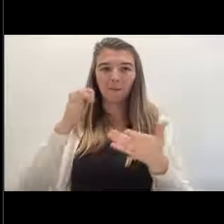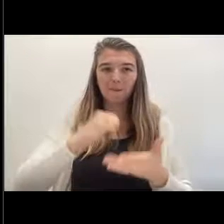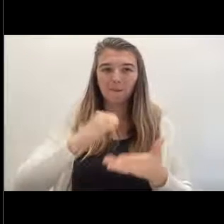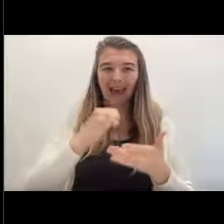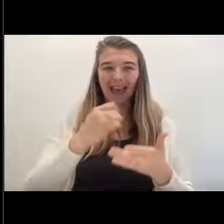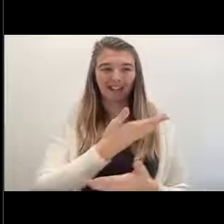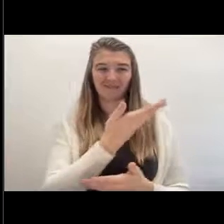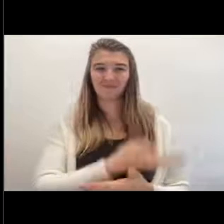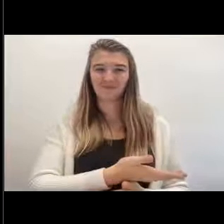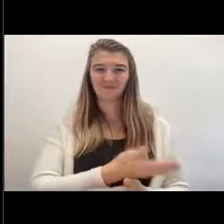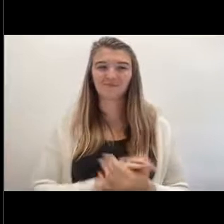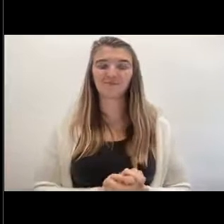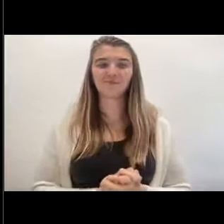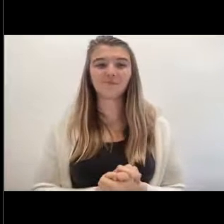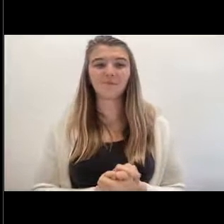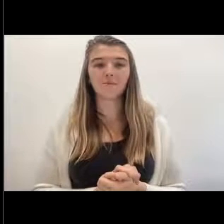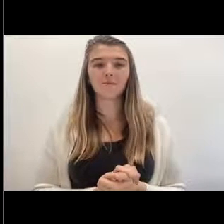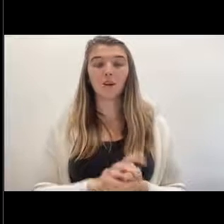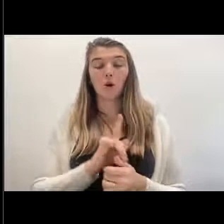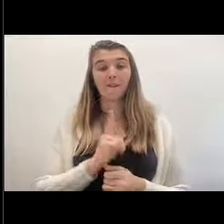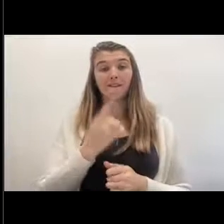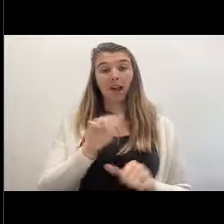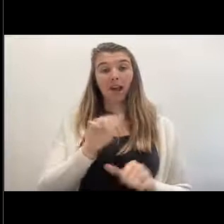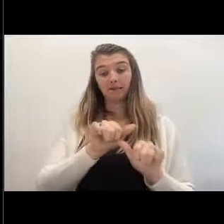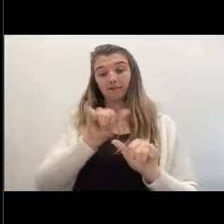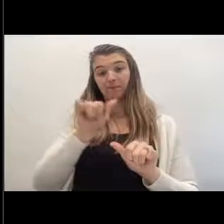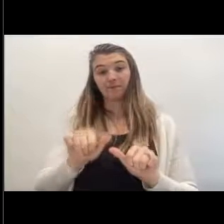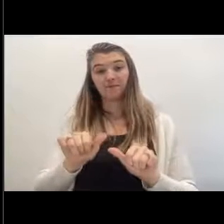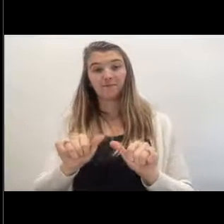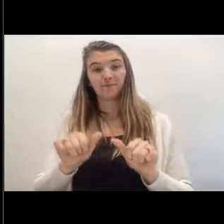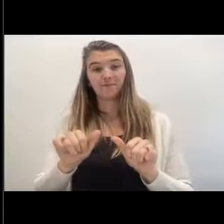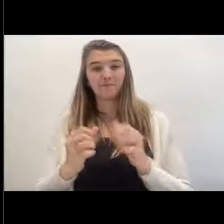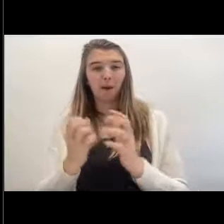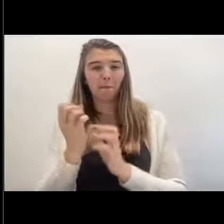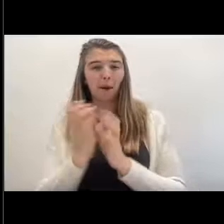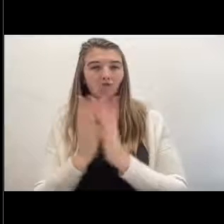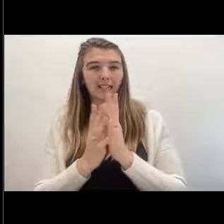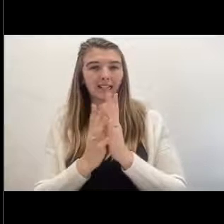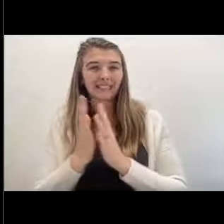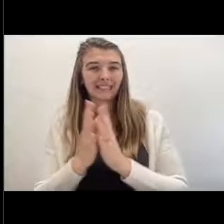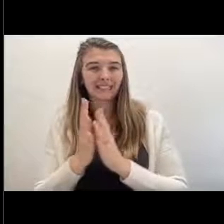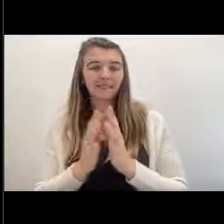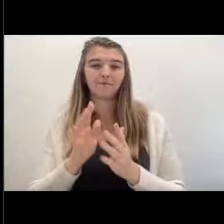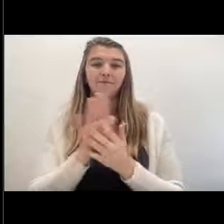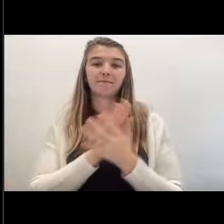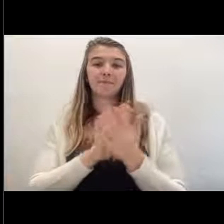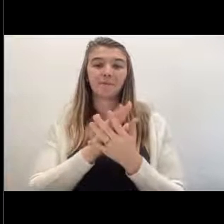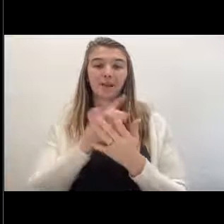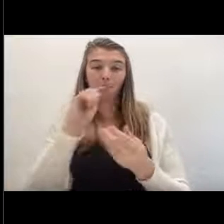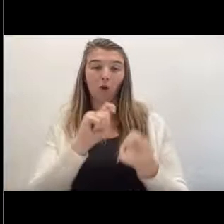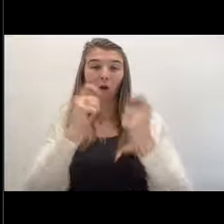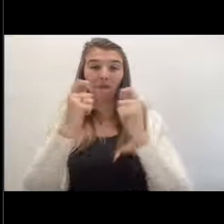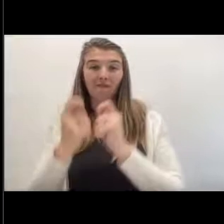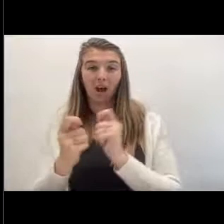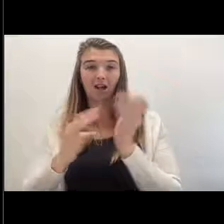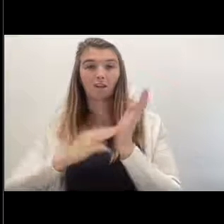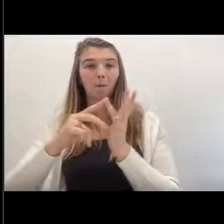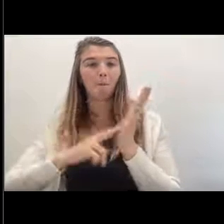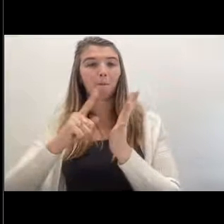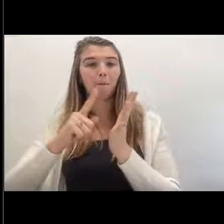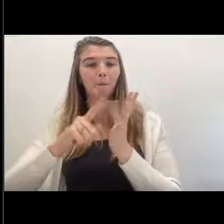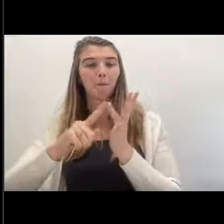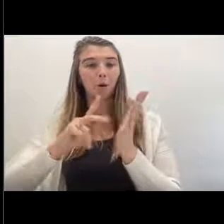a chemical step. Say in pyrolysis, this plastic would be converted into monomer components. And then these monomer components were